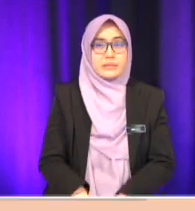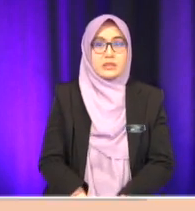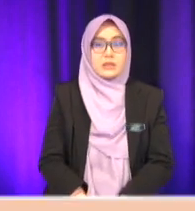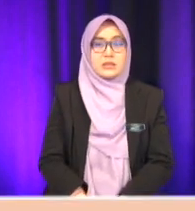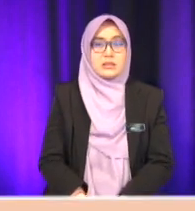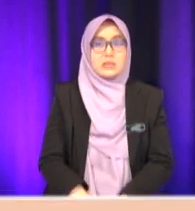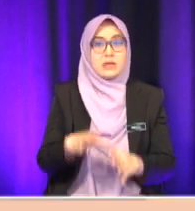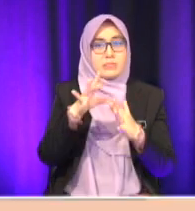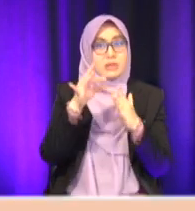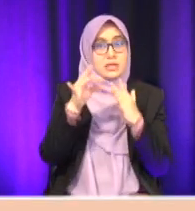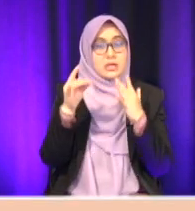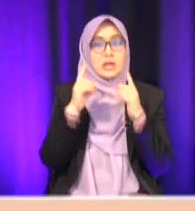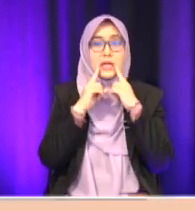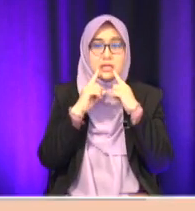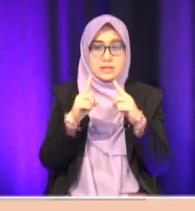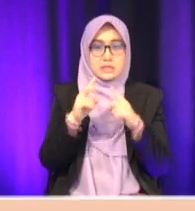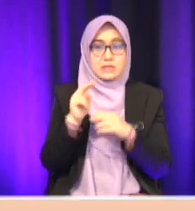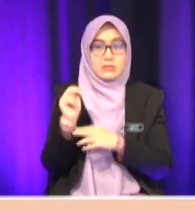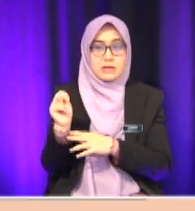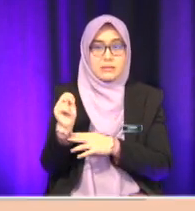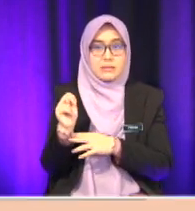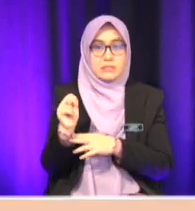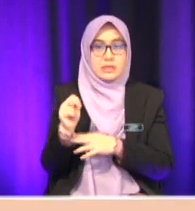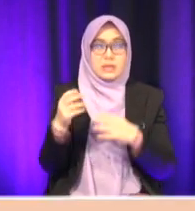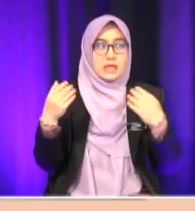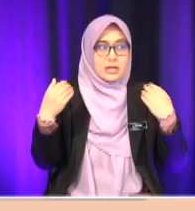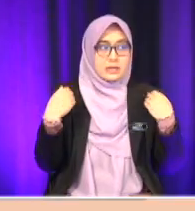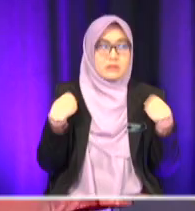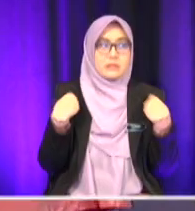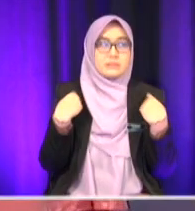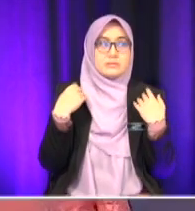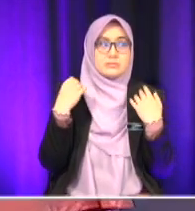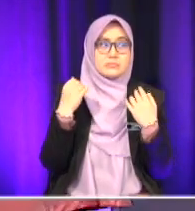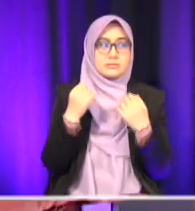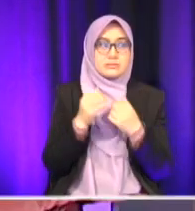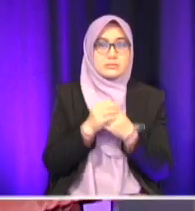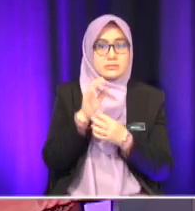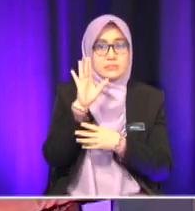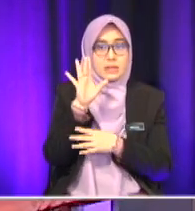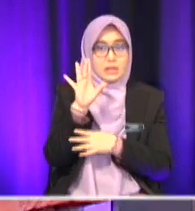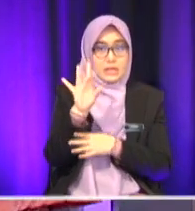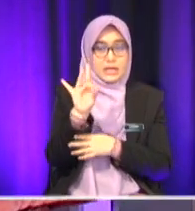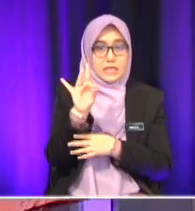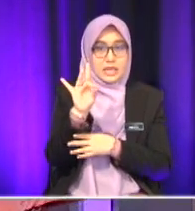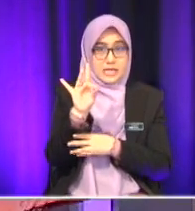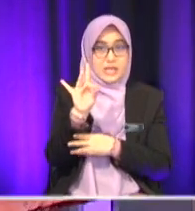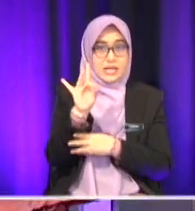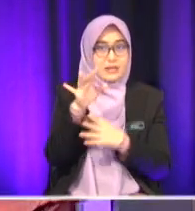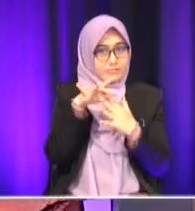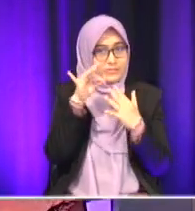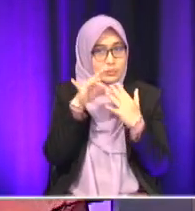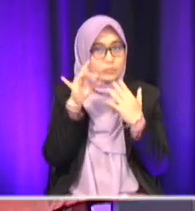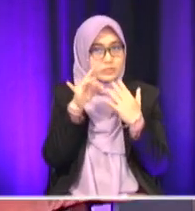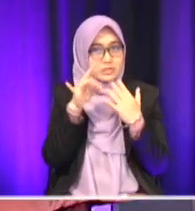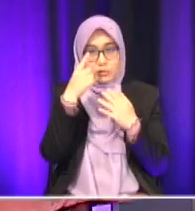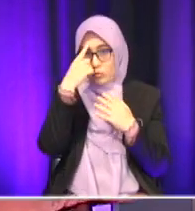the pupils are add options. So there are 2 distractors. So